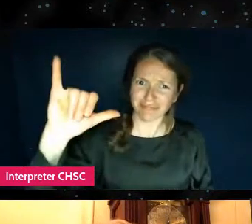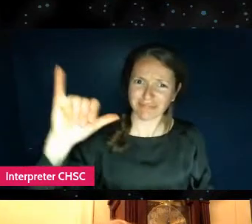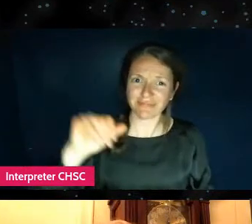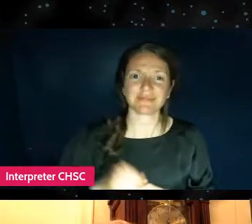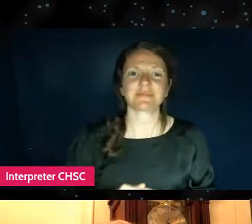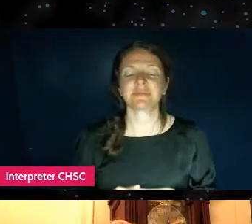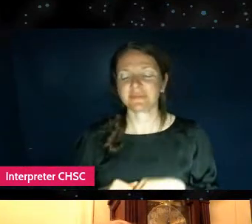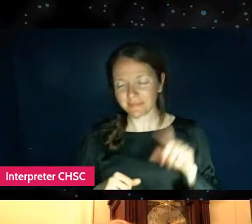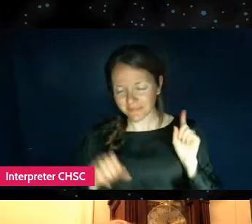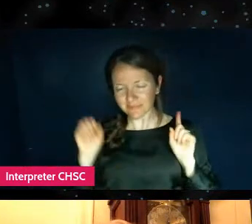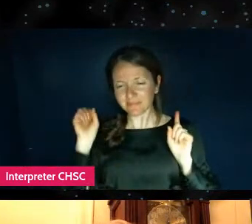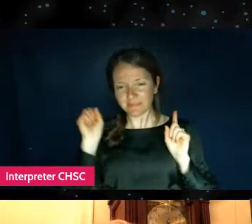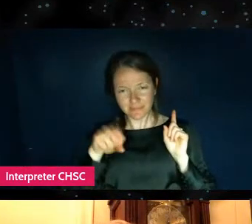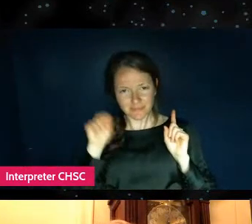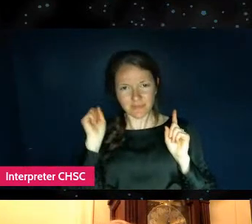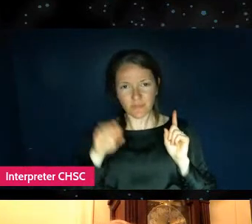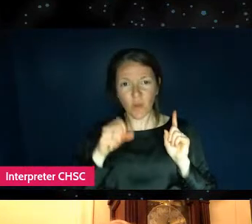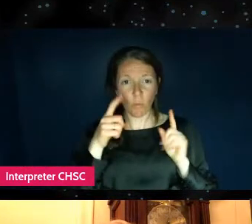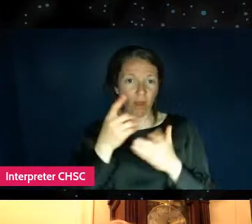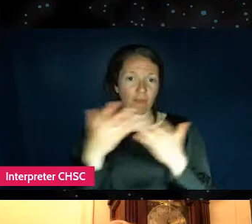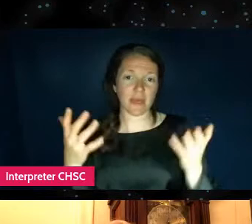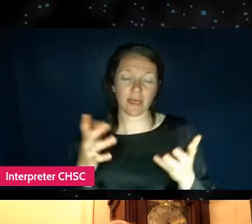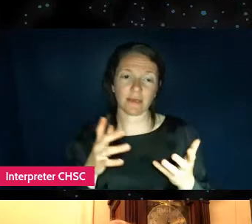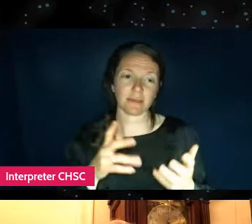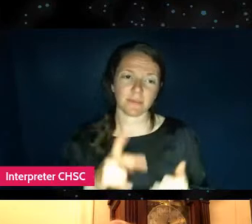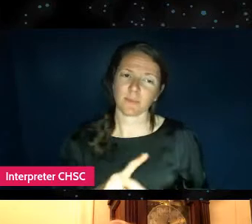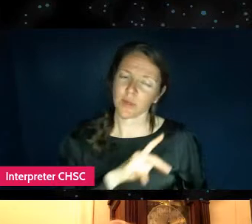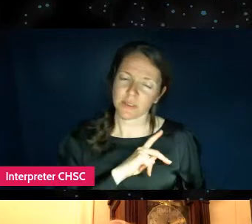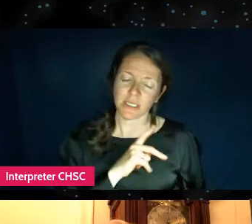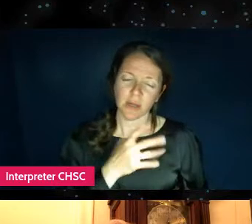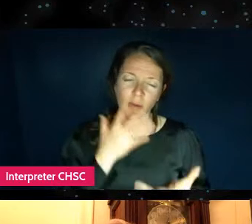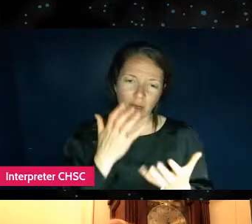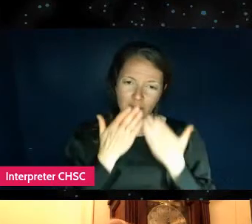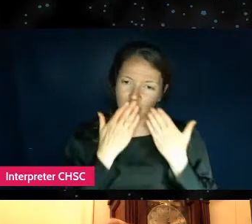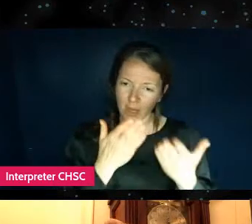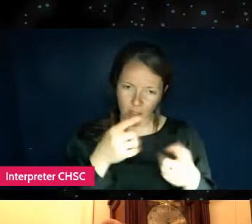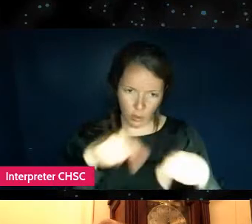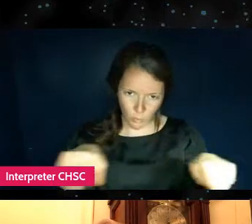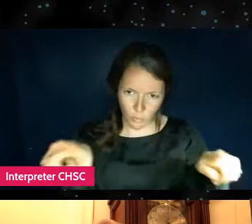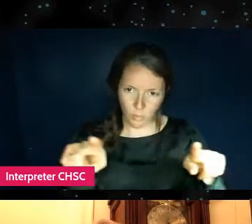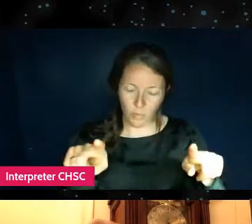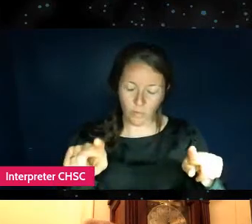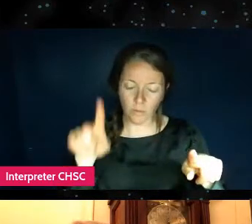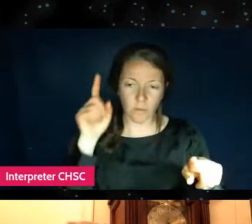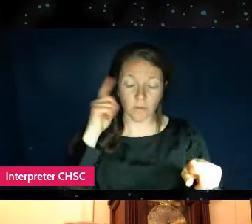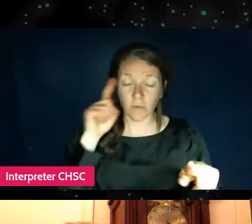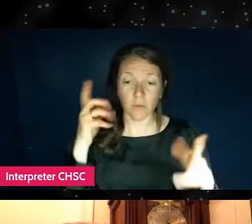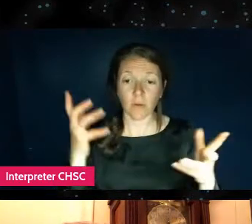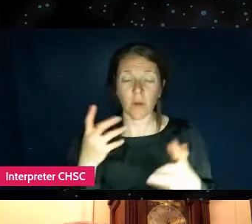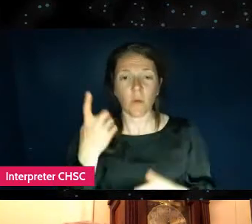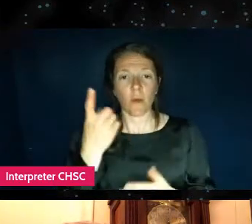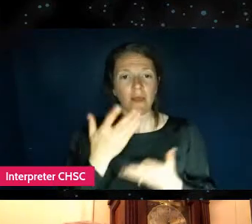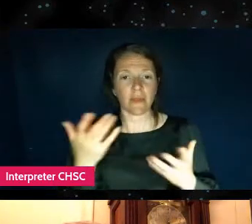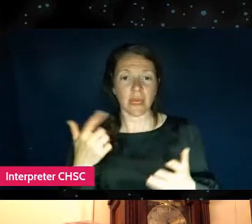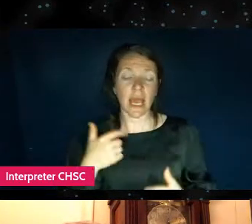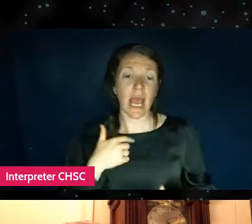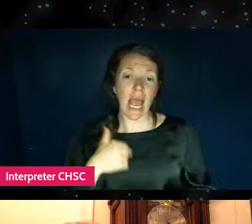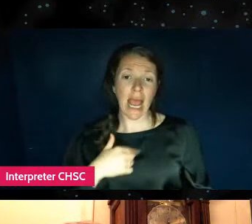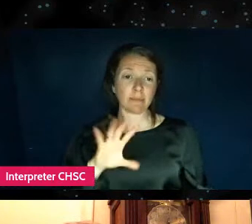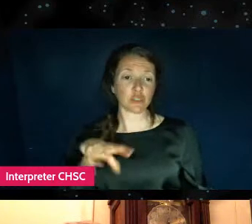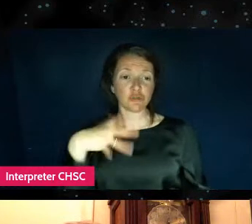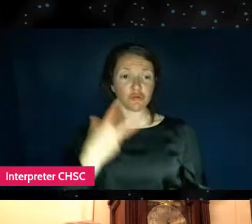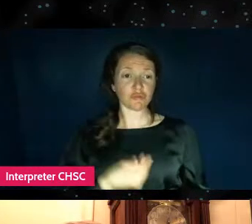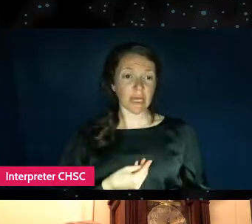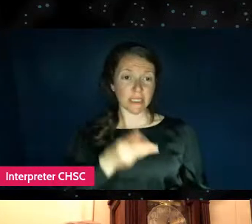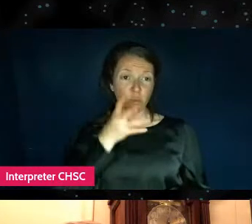to just personally like say also thank you for, because one of the things that, I'm a trans woman when I'm out of drag,